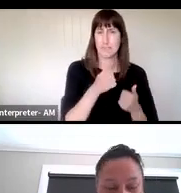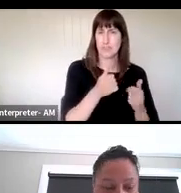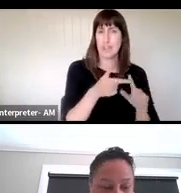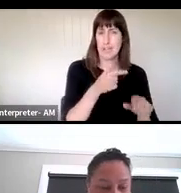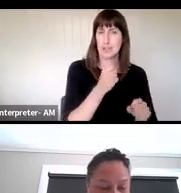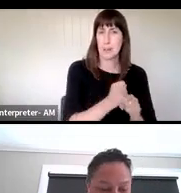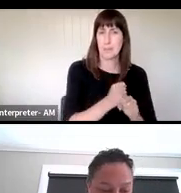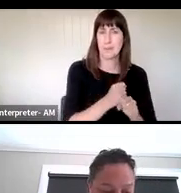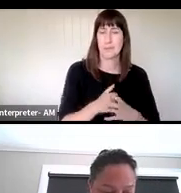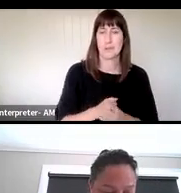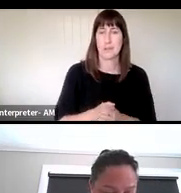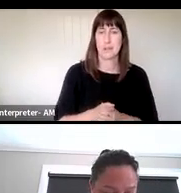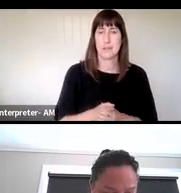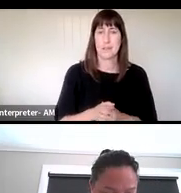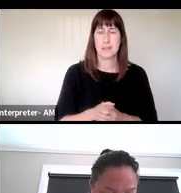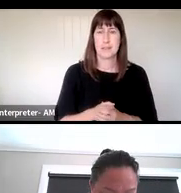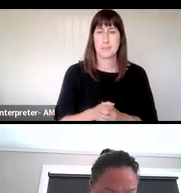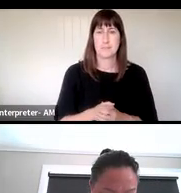because